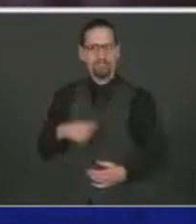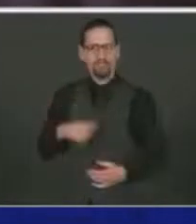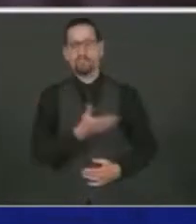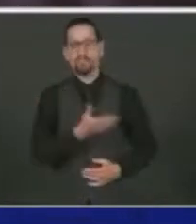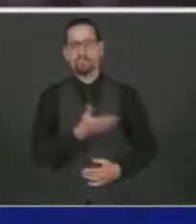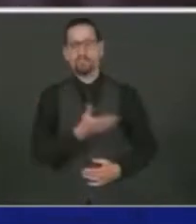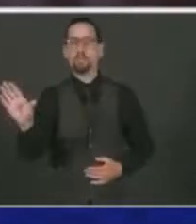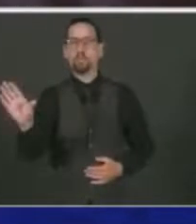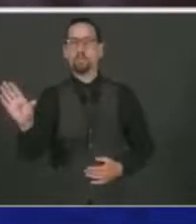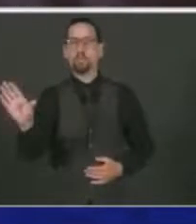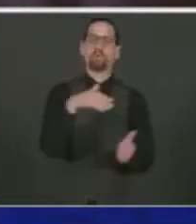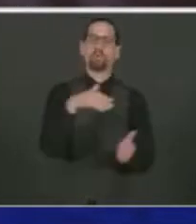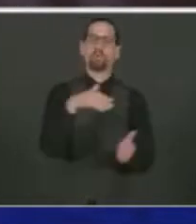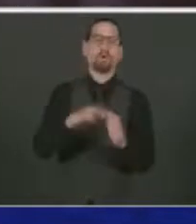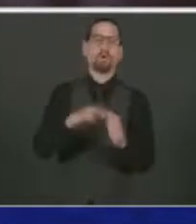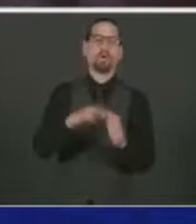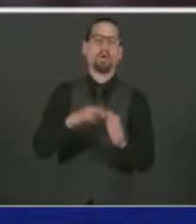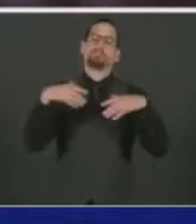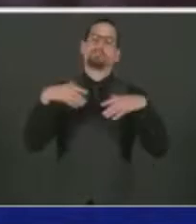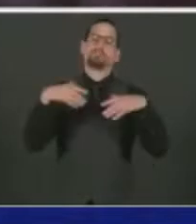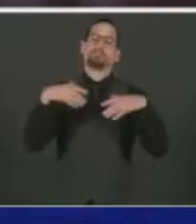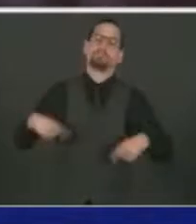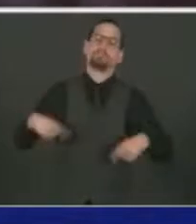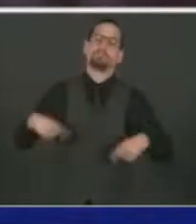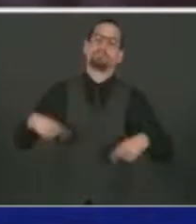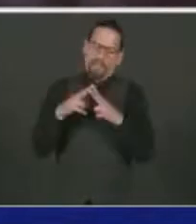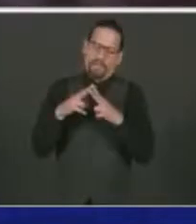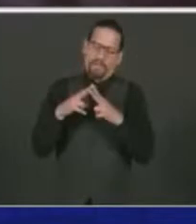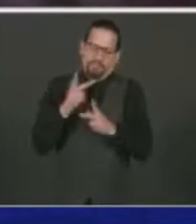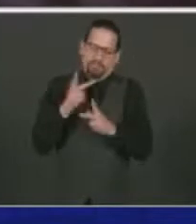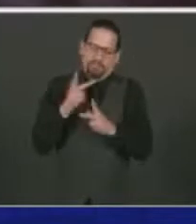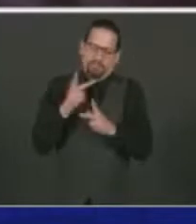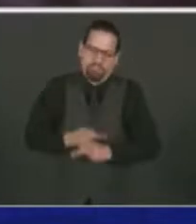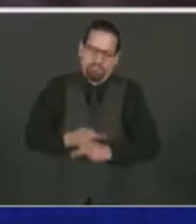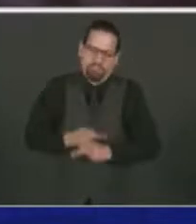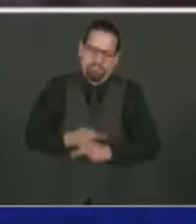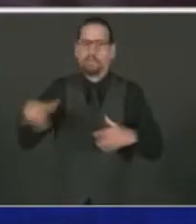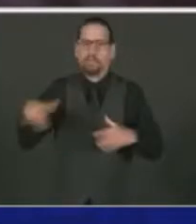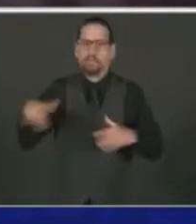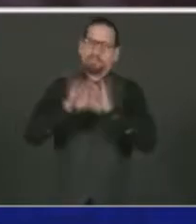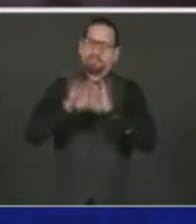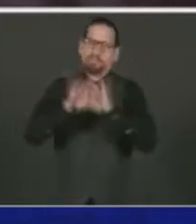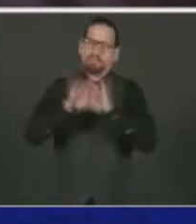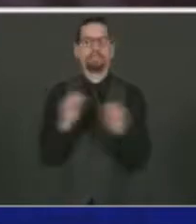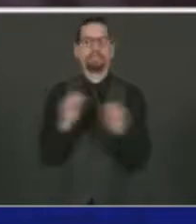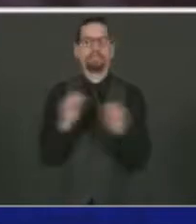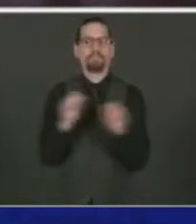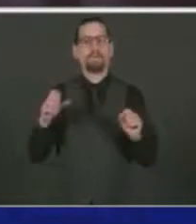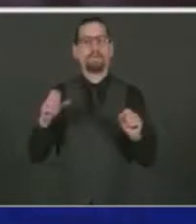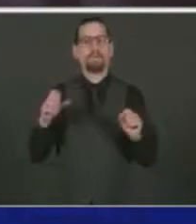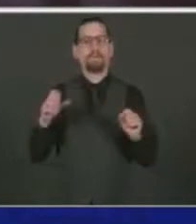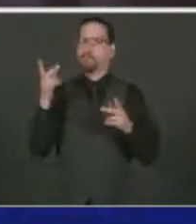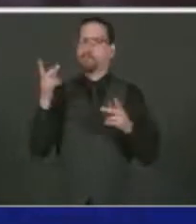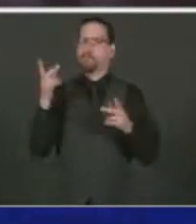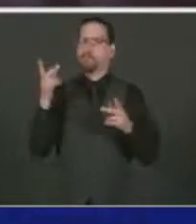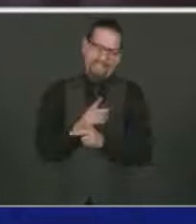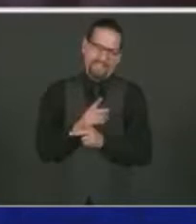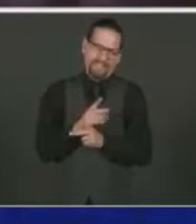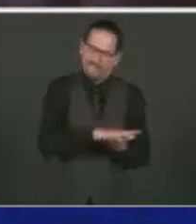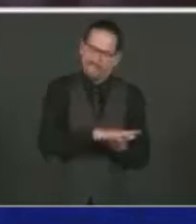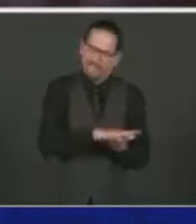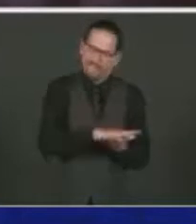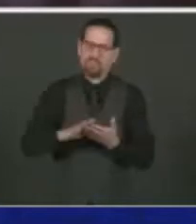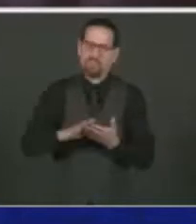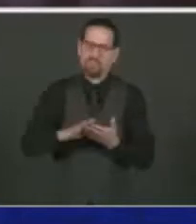that you and your kids are safe. Extra cleaning, extra mask wearing, extra